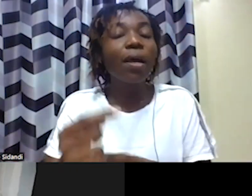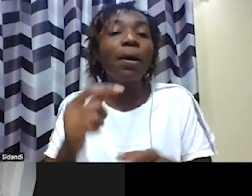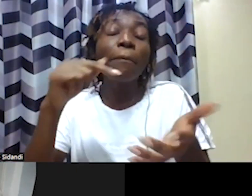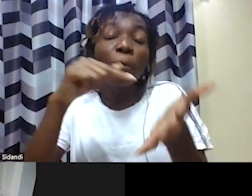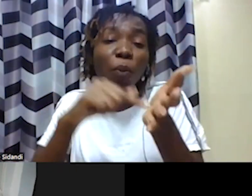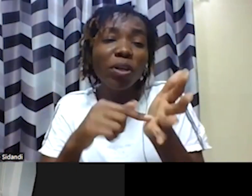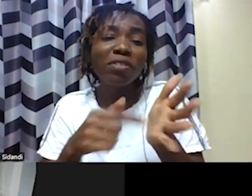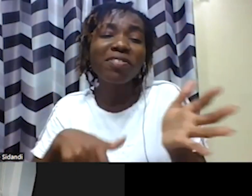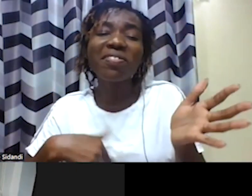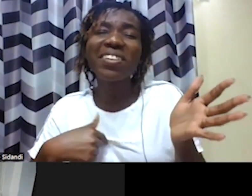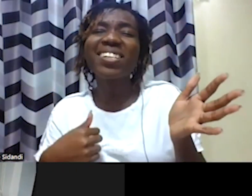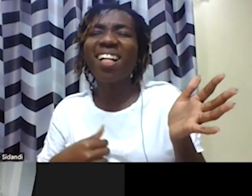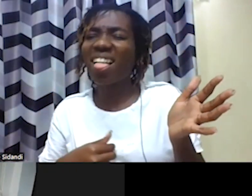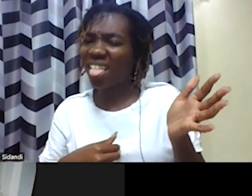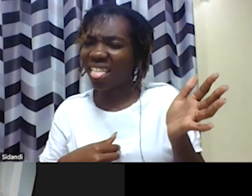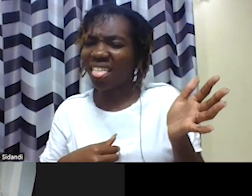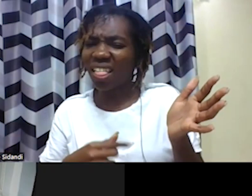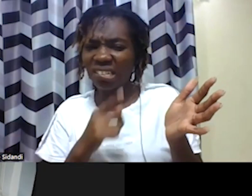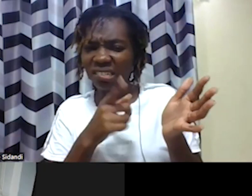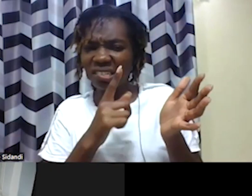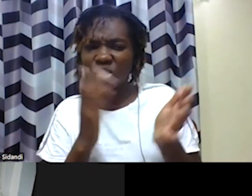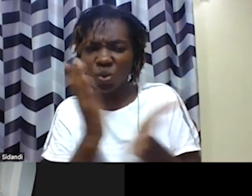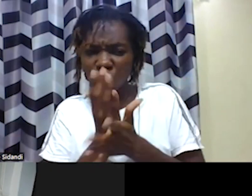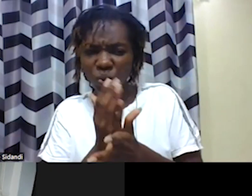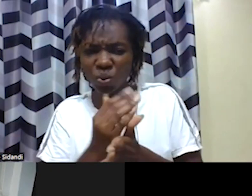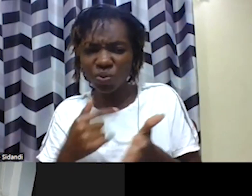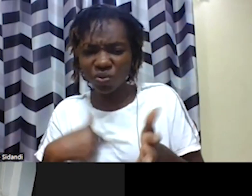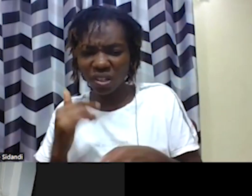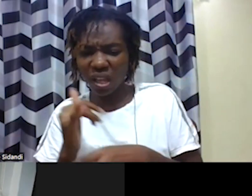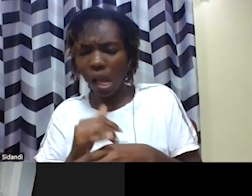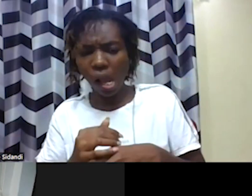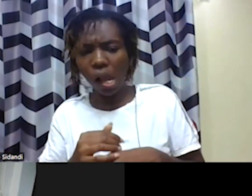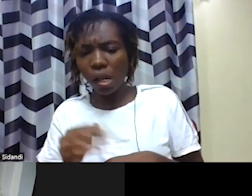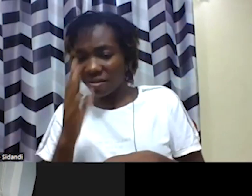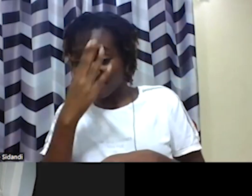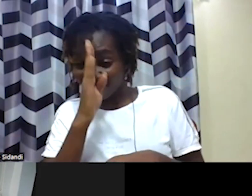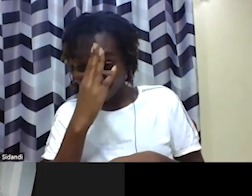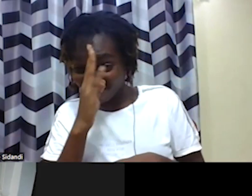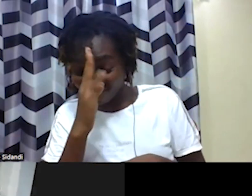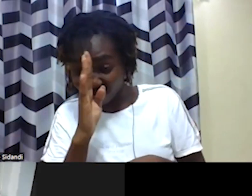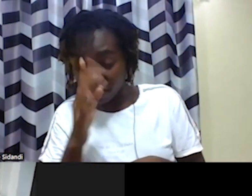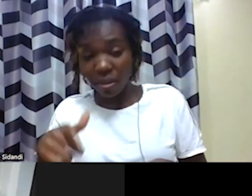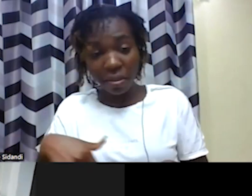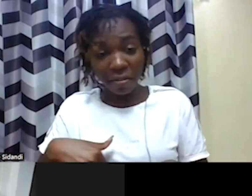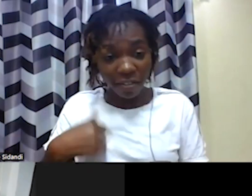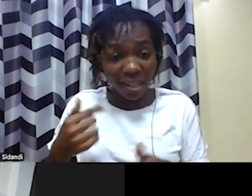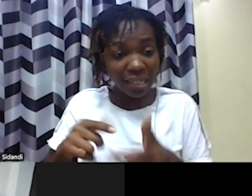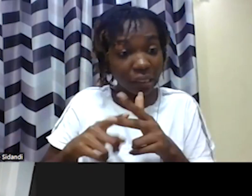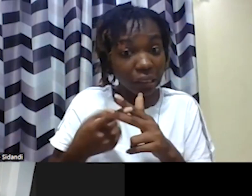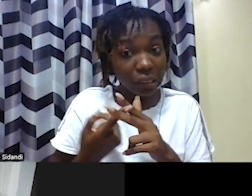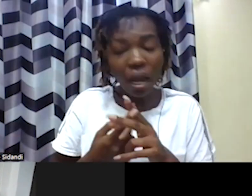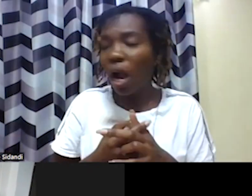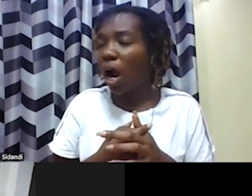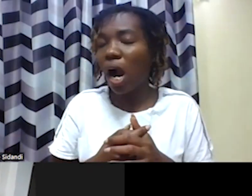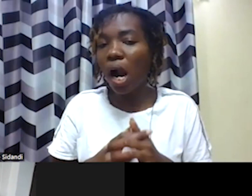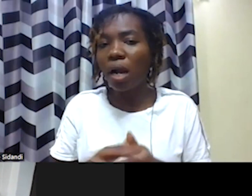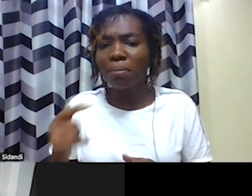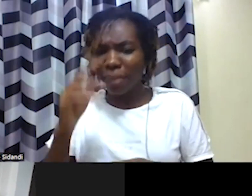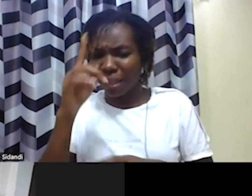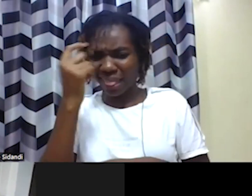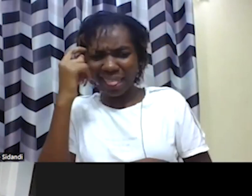feeling, is it really true? Is it like this? She's beginning to doubt, feeling set in that I don't think it is